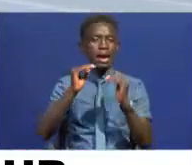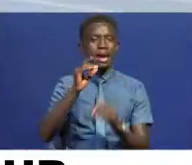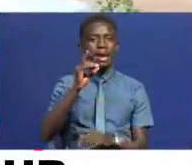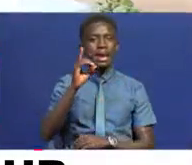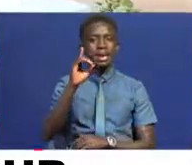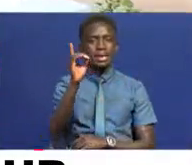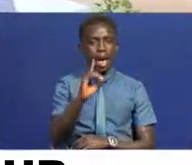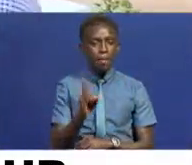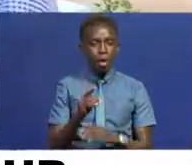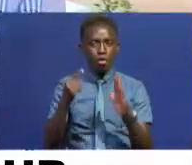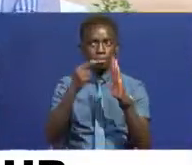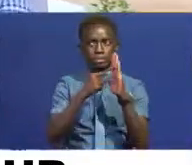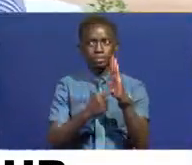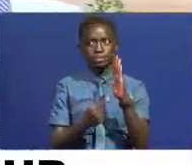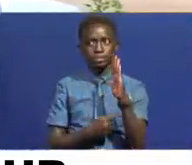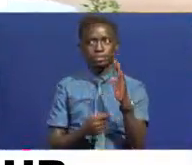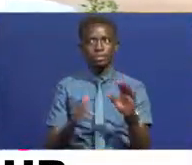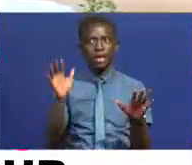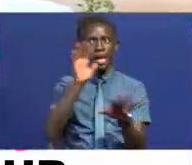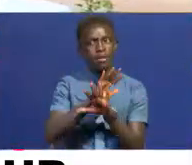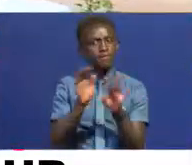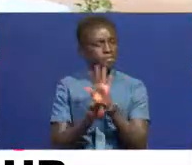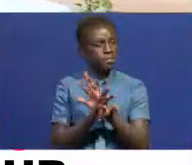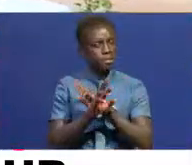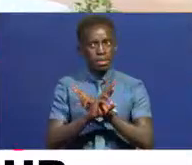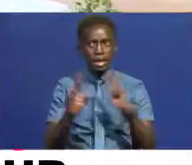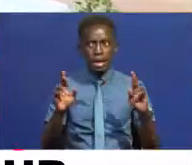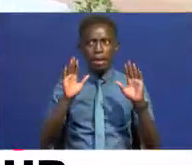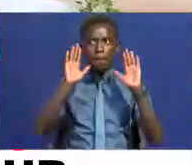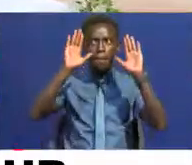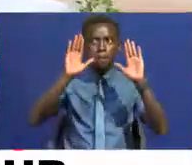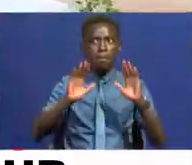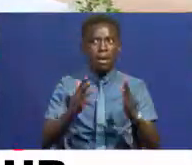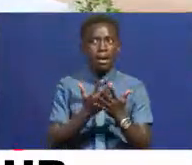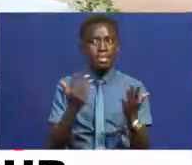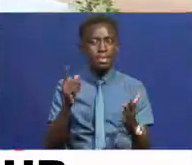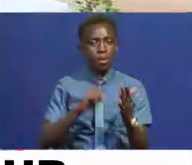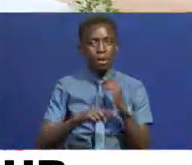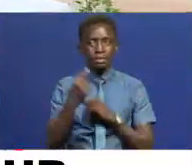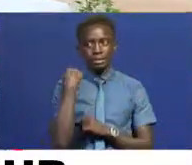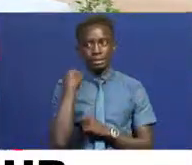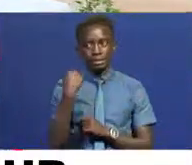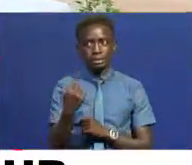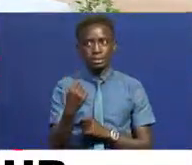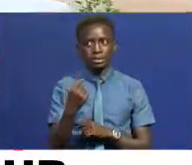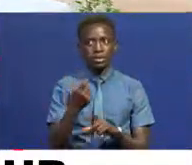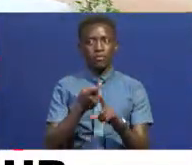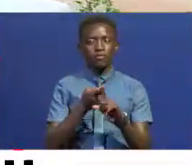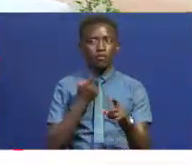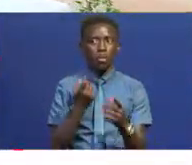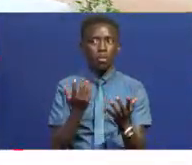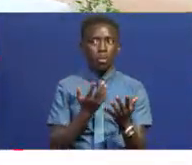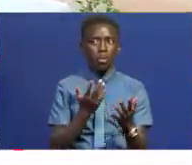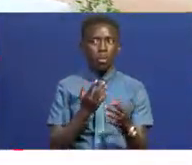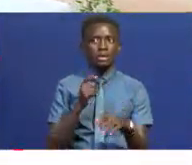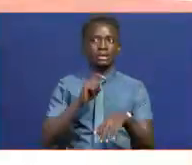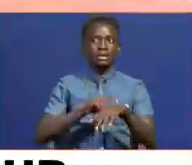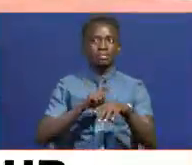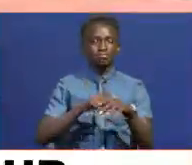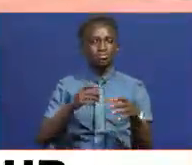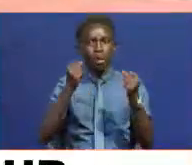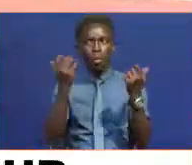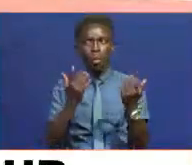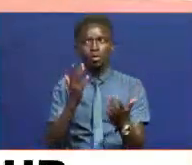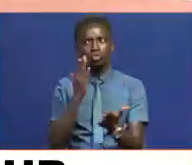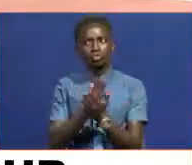edition. Everything is ready for Saturday. The most important items arrived yesterday from Timetronics, which of course is a must